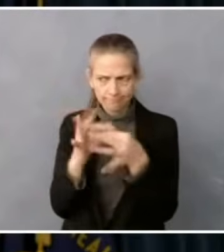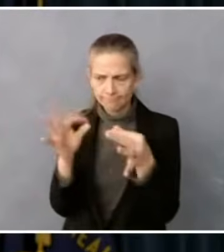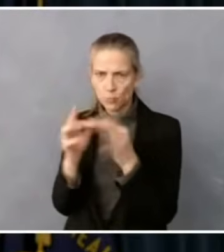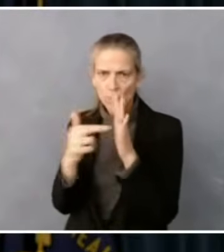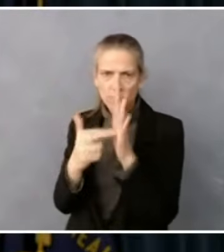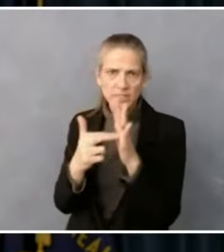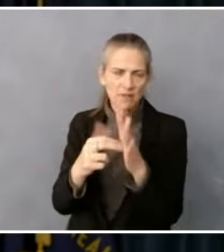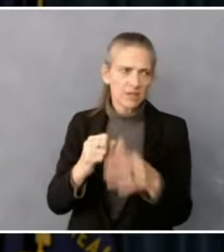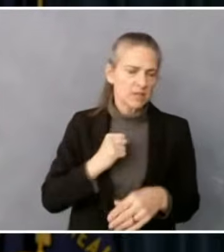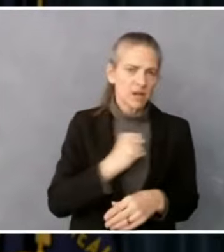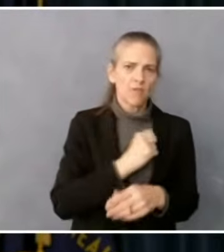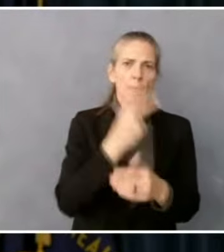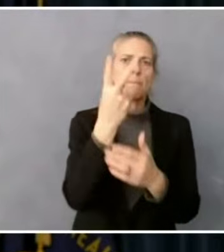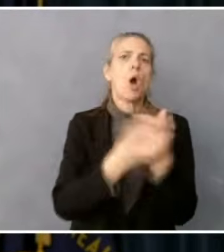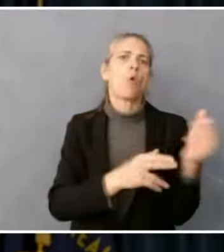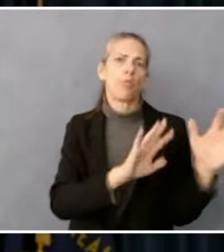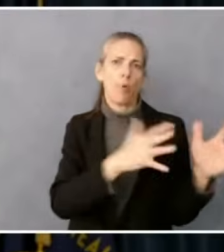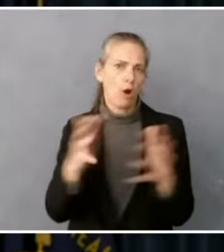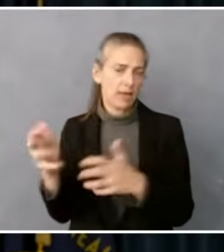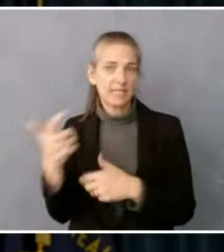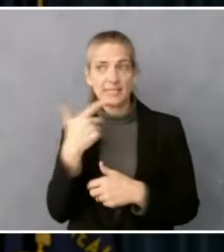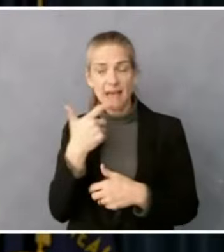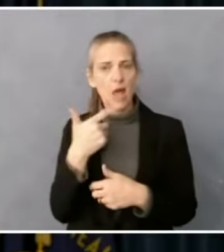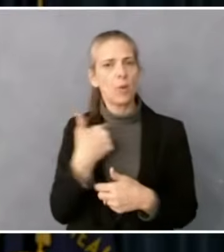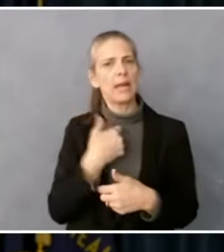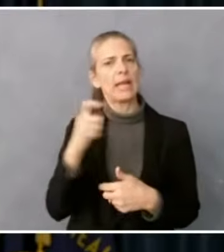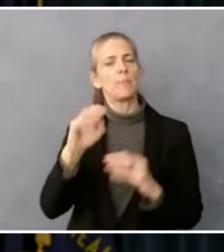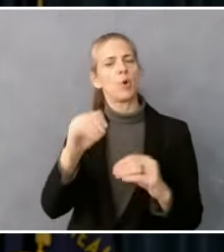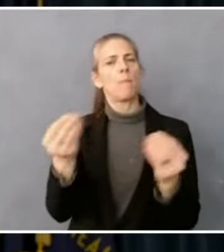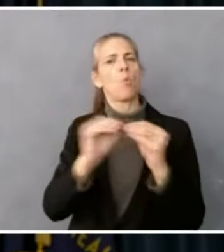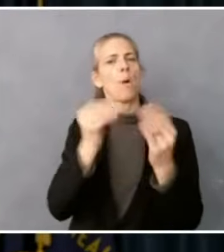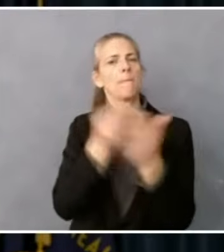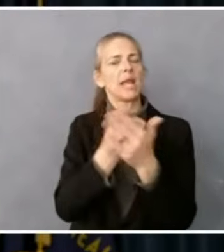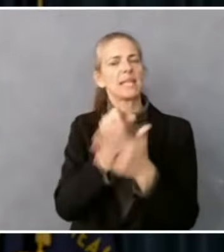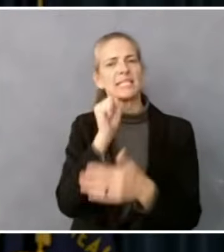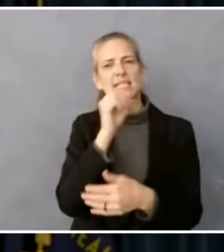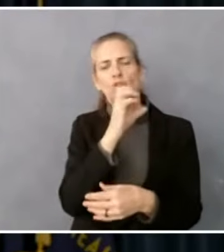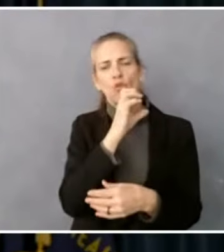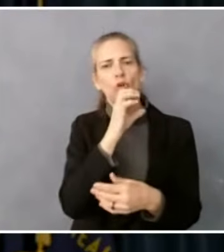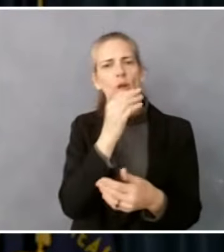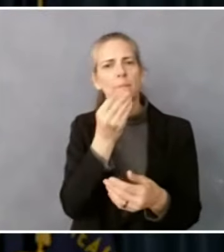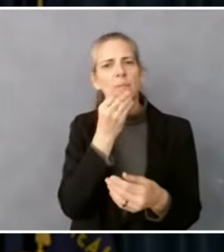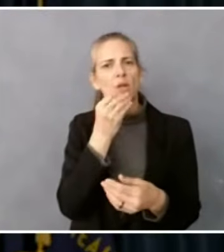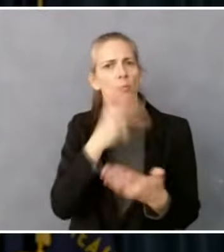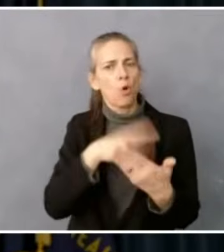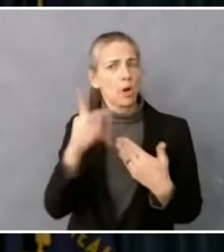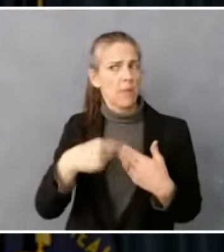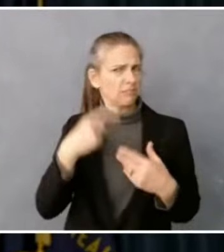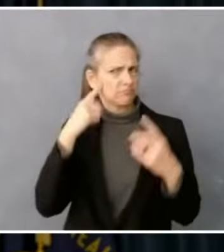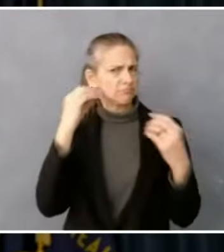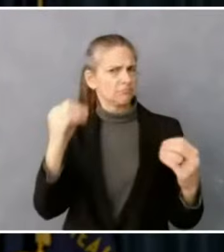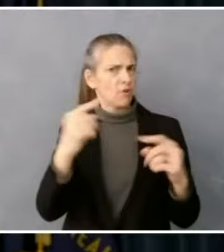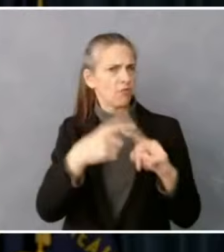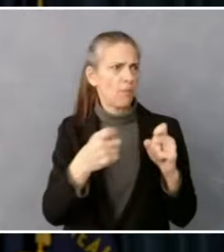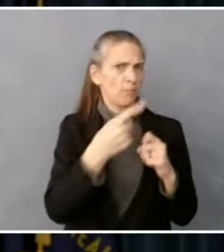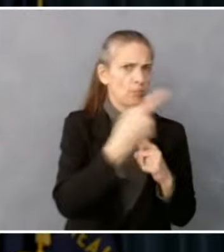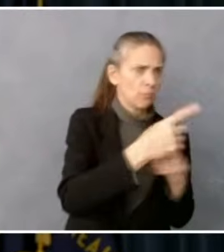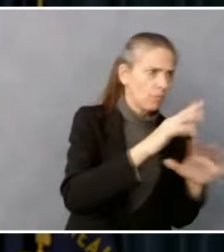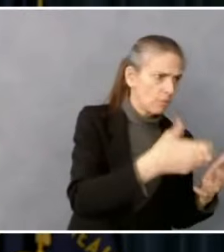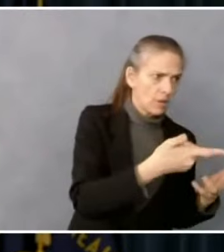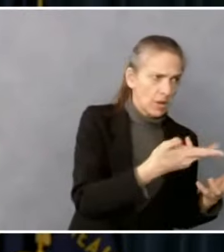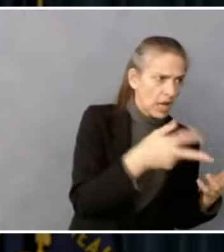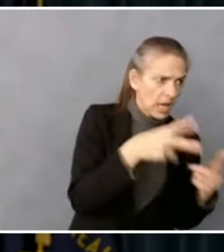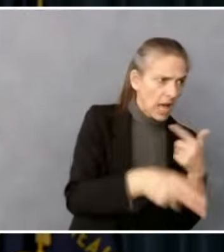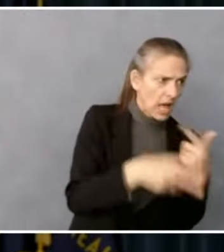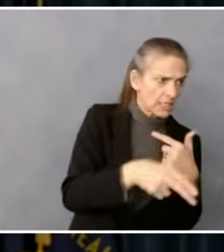both parties saying that we needed to put more money into our senior meal program. But I don't hear any of them from one party saying these cuts to SNAP